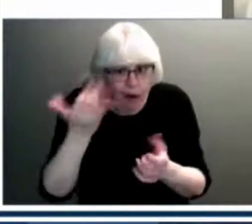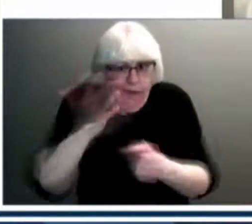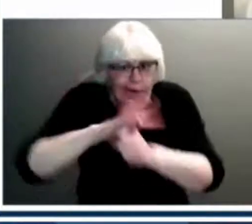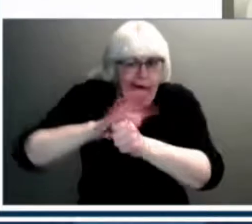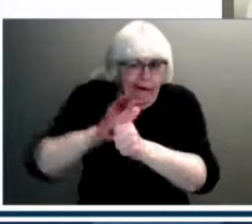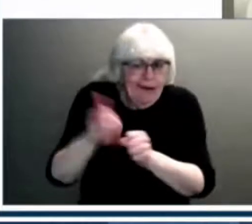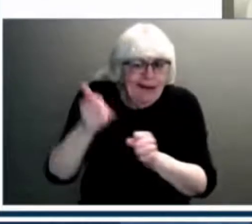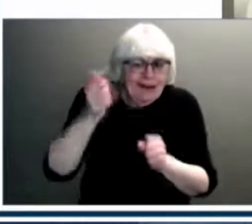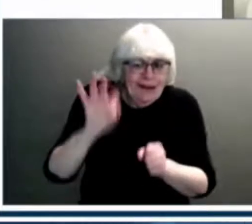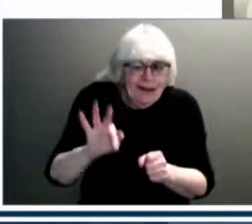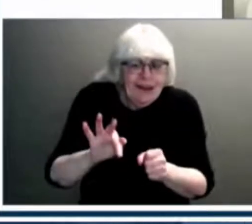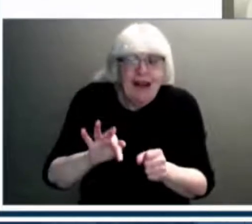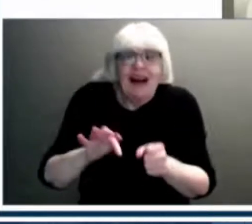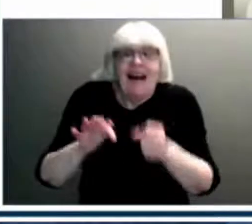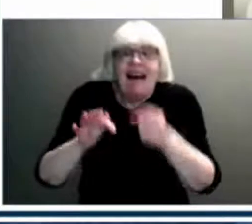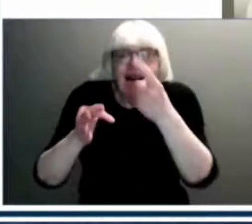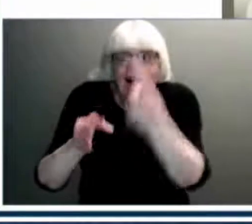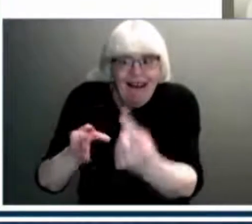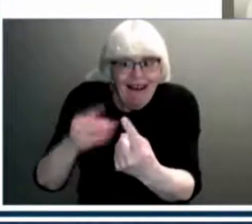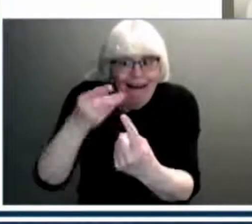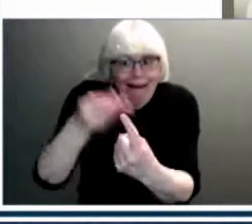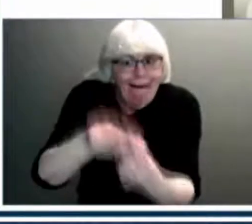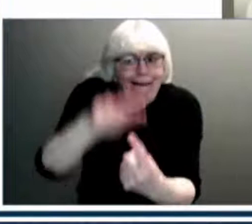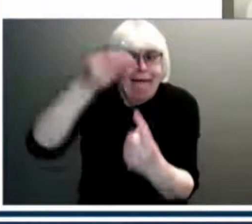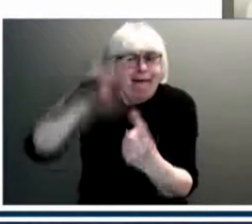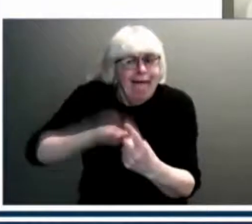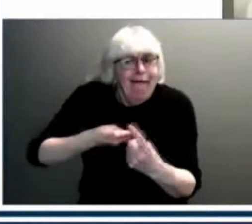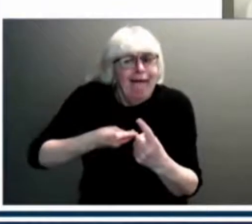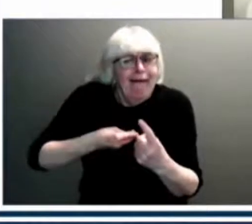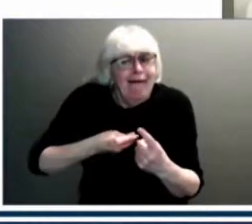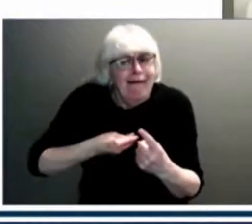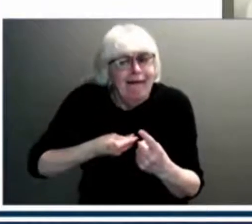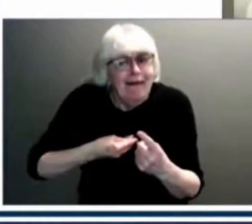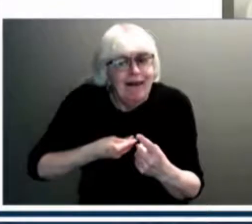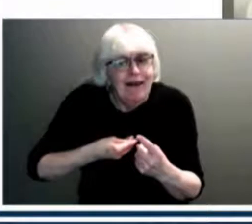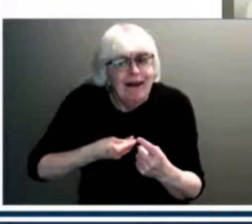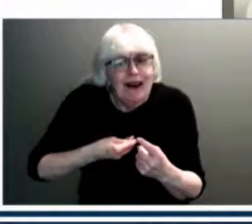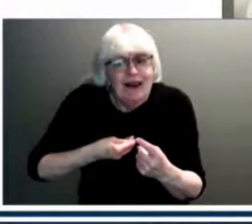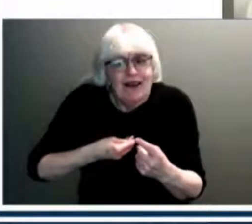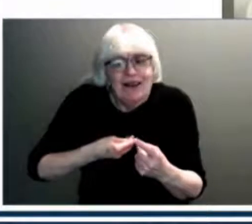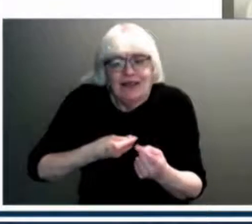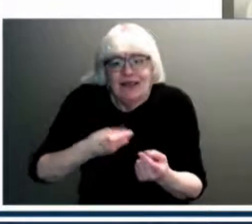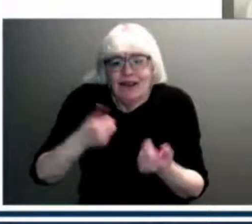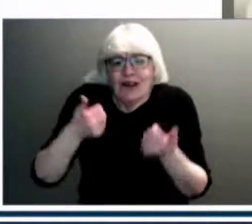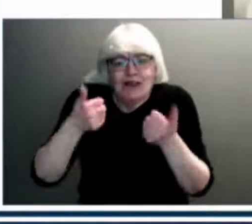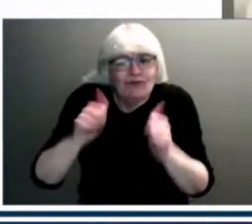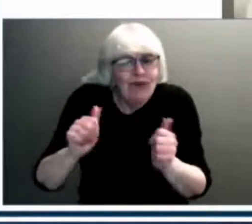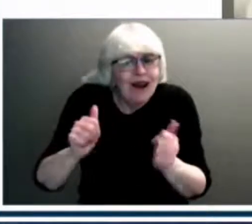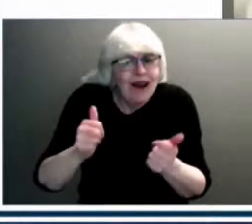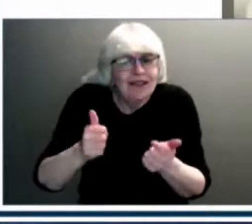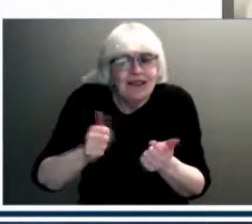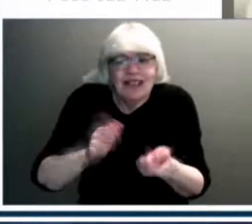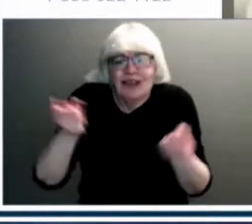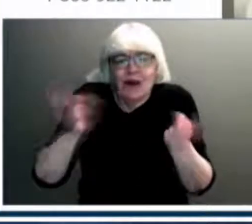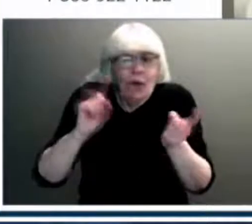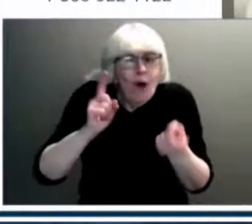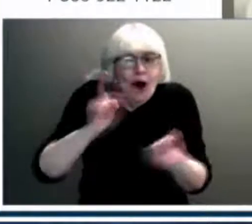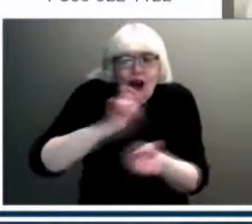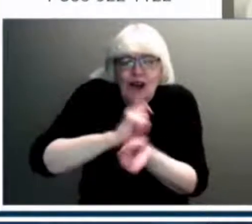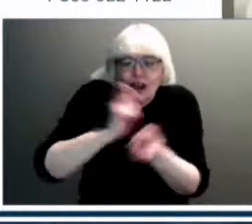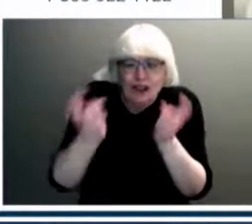on to try and change the protocol so that people who are either close contacts or